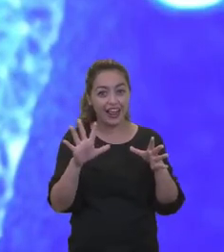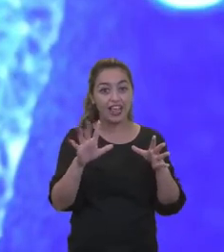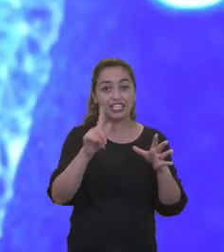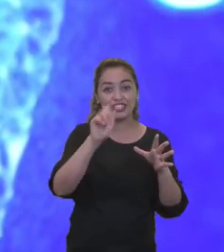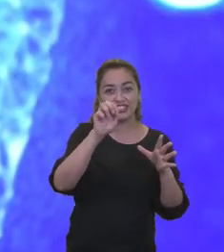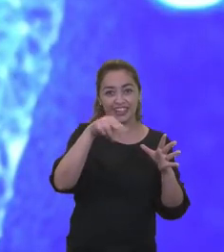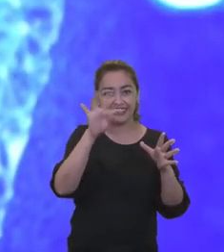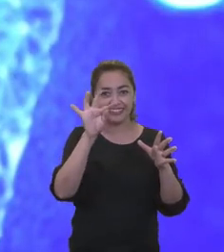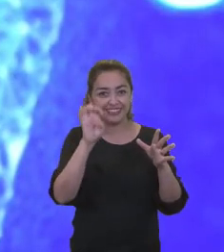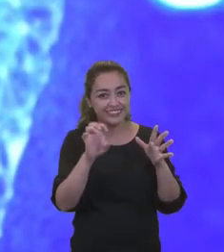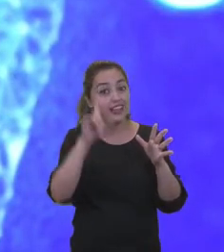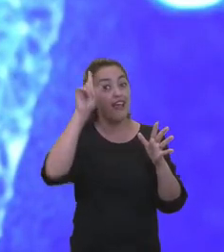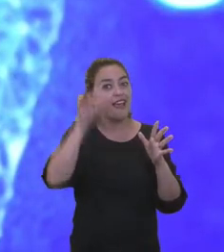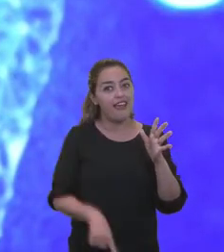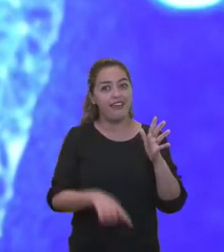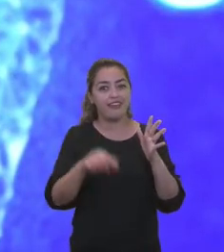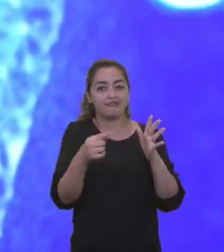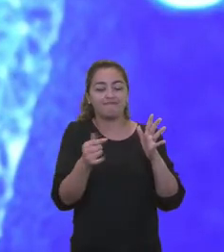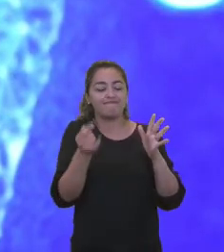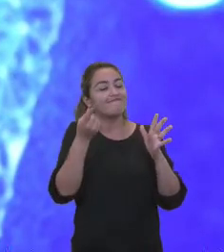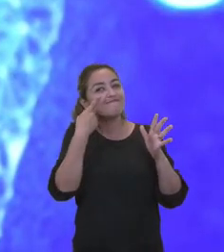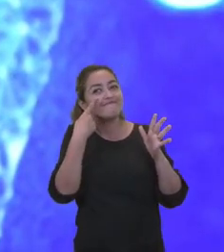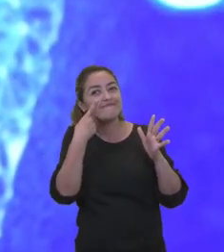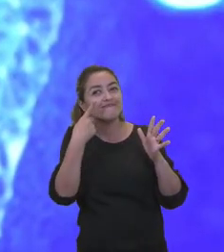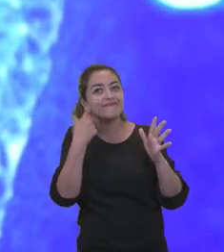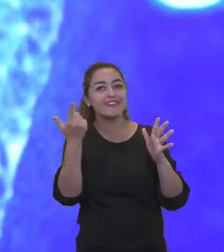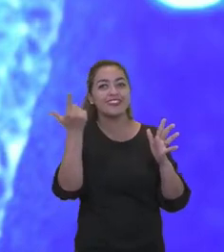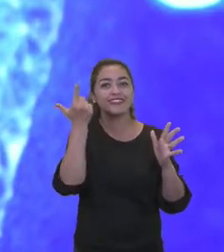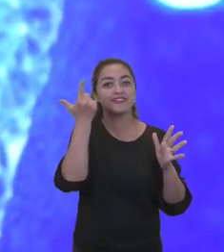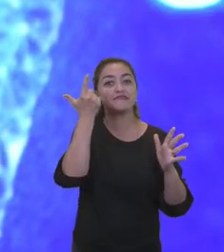Your attention or attraction is to make